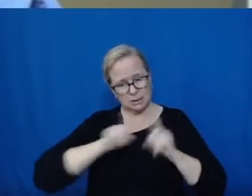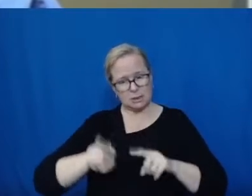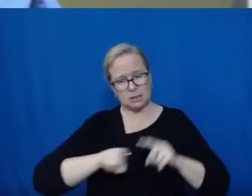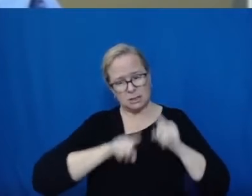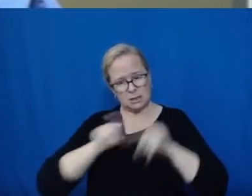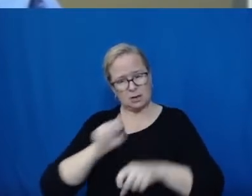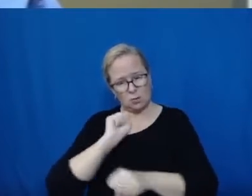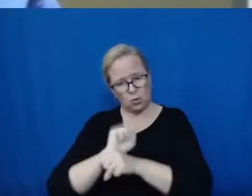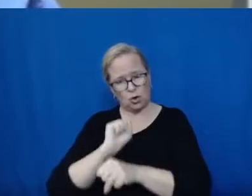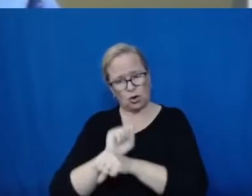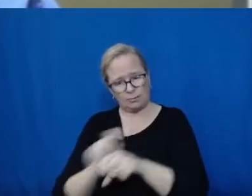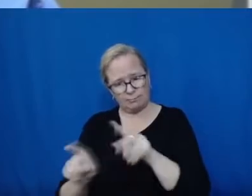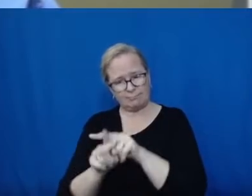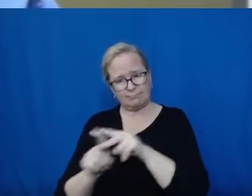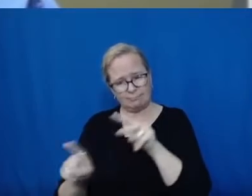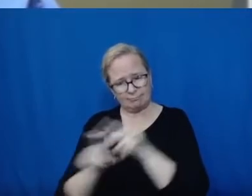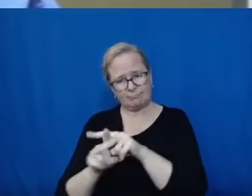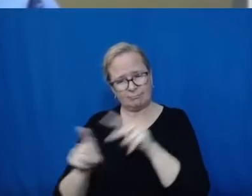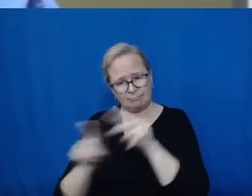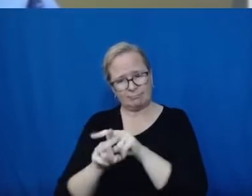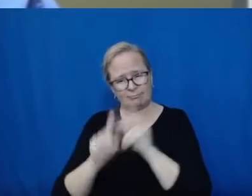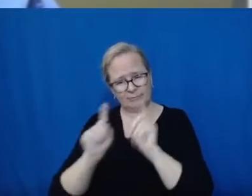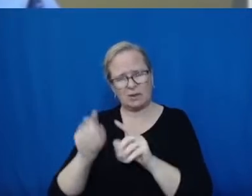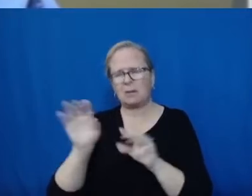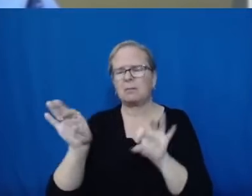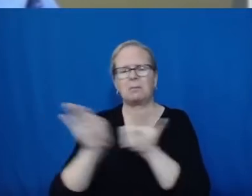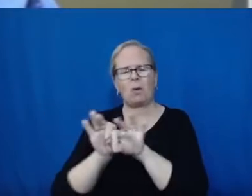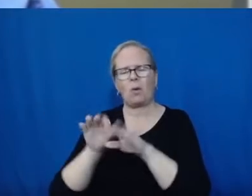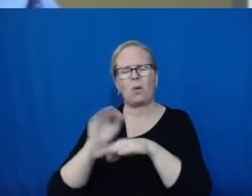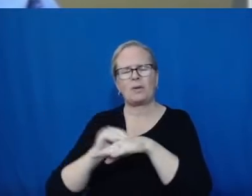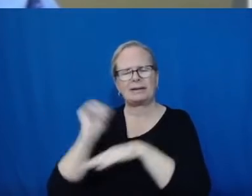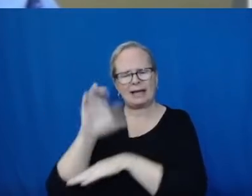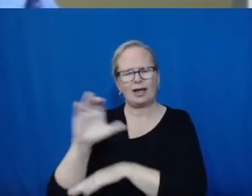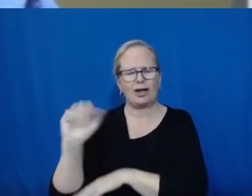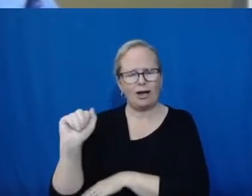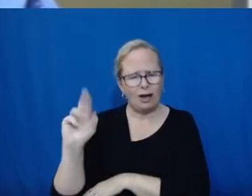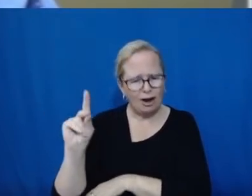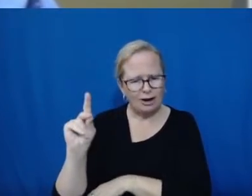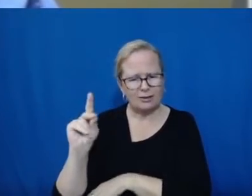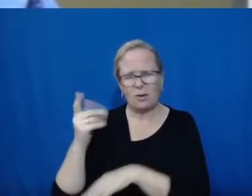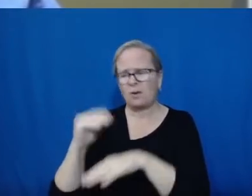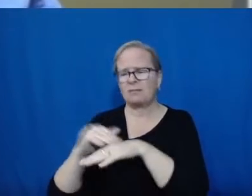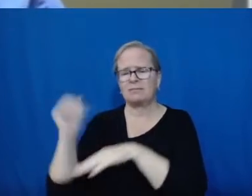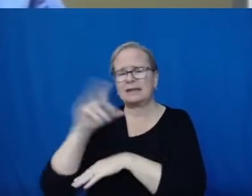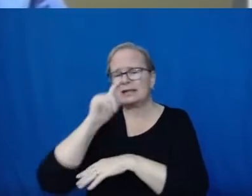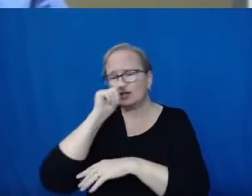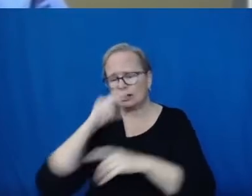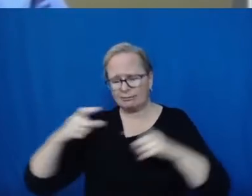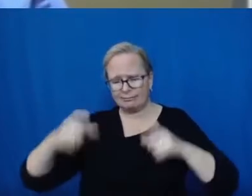hospital, send them a card, send them some flowers, send them some turkey dinner.